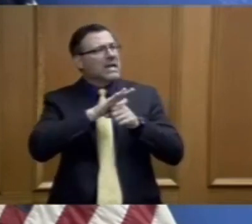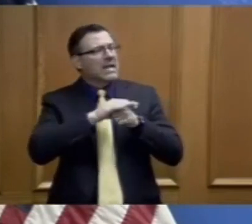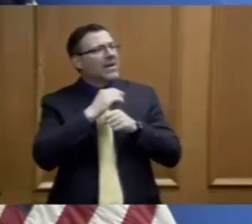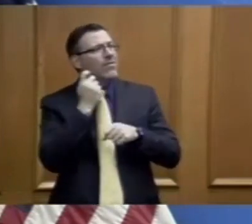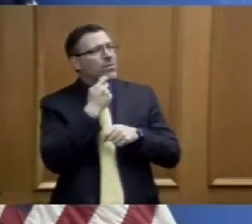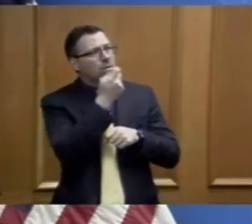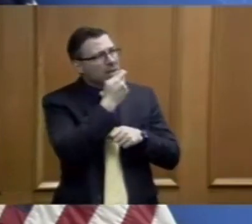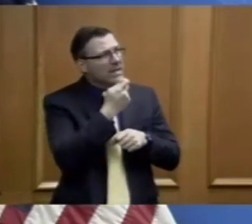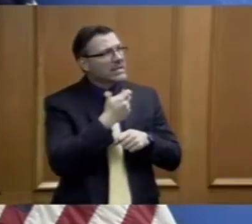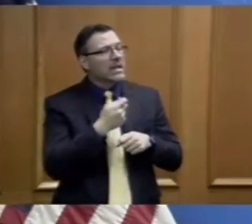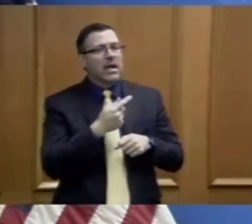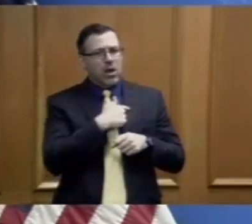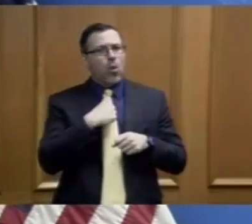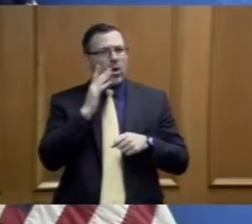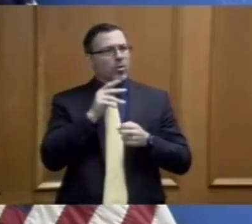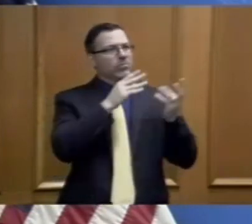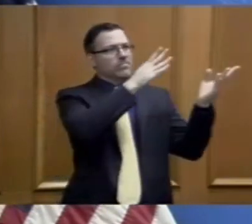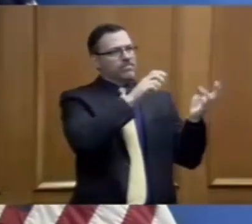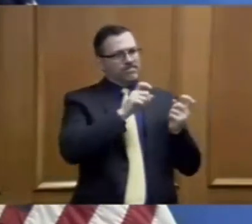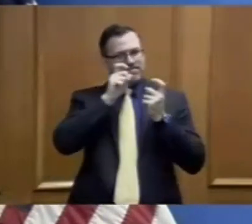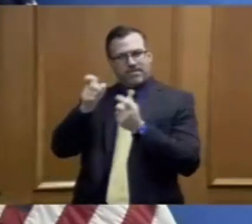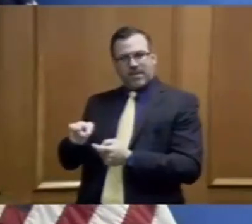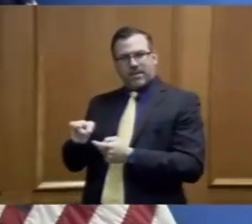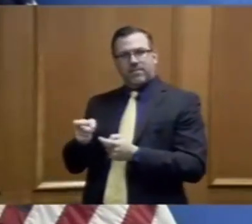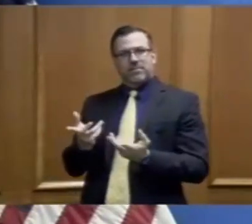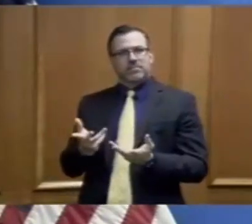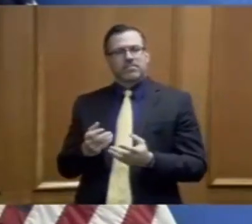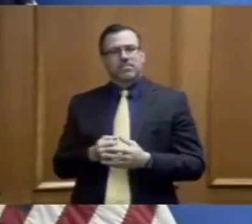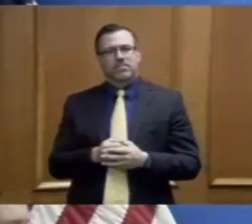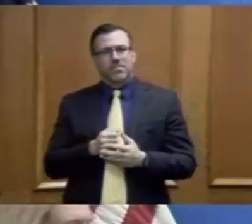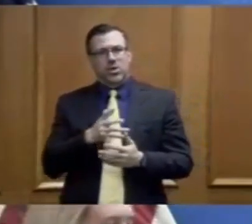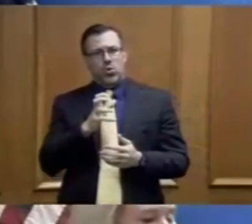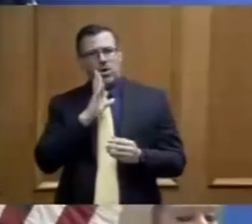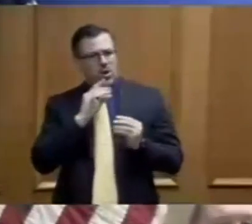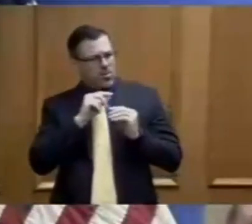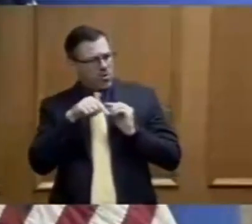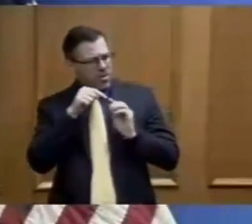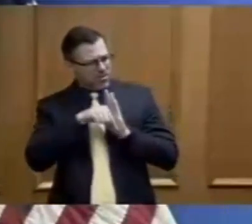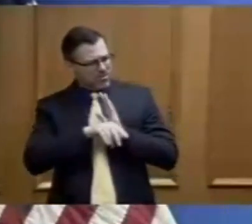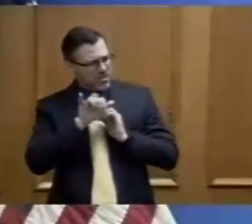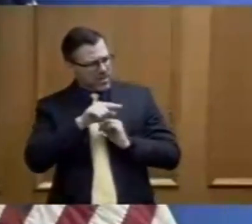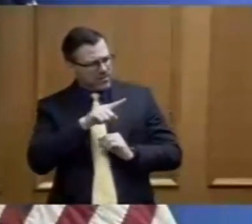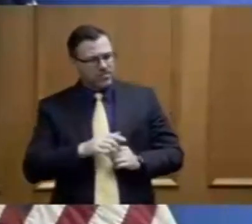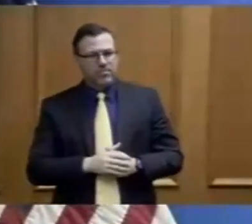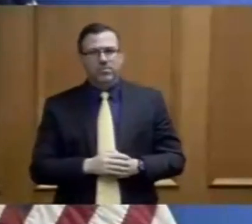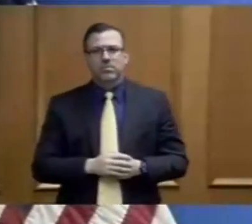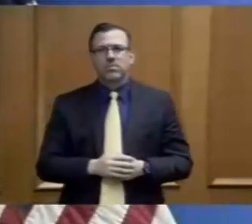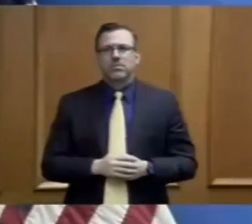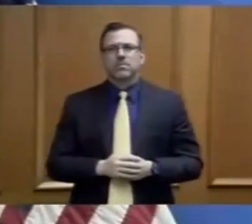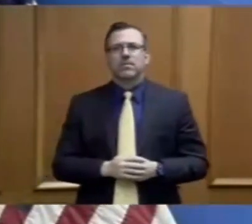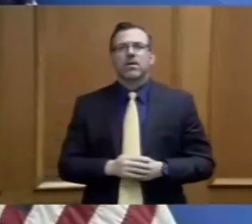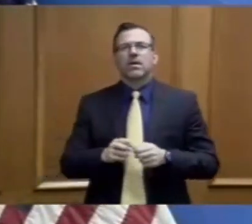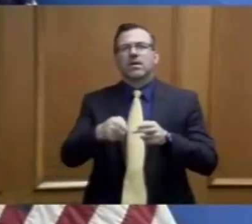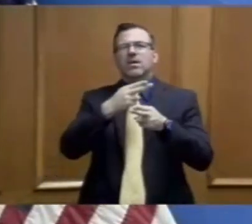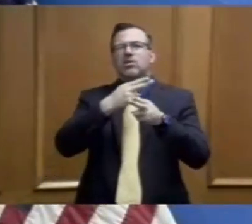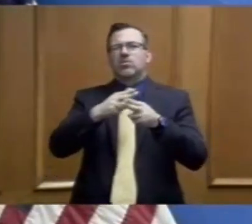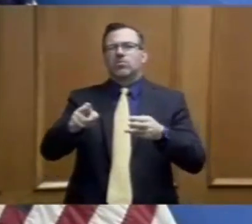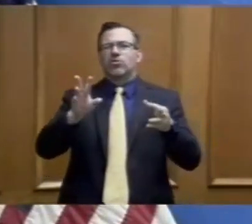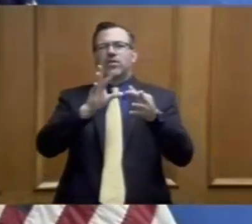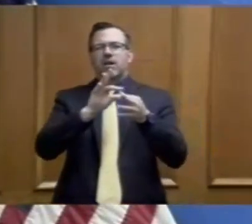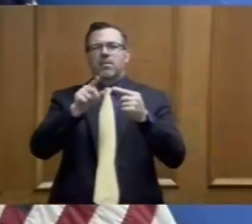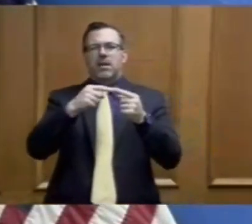the testing capacity, not only in Hamilton, but across the state. You want to talk specifically about that? Just a brief comment on Hamilton County